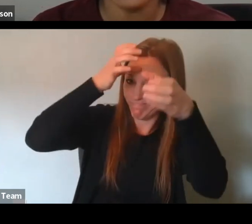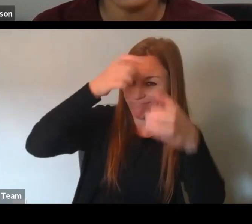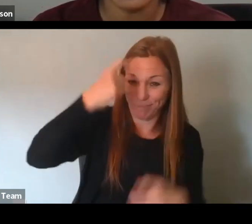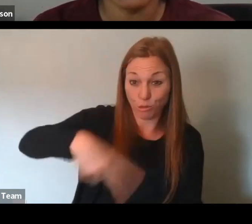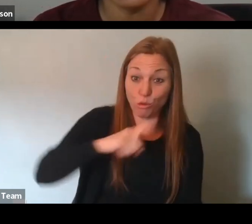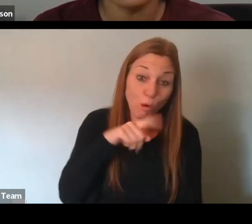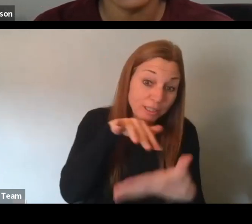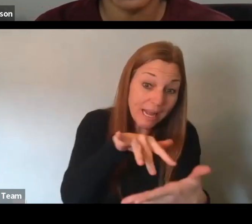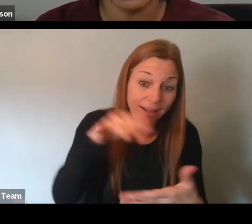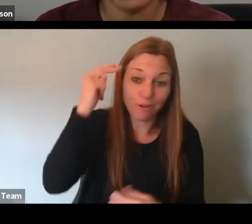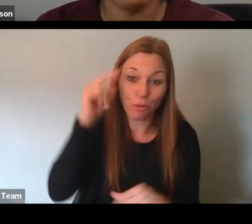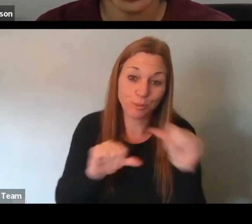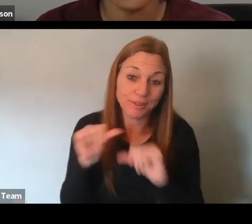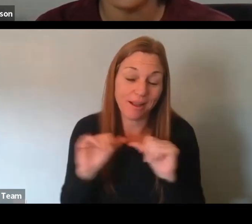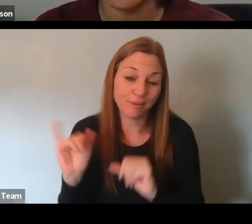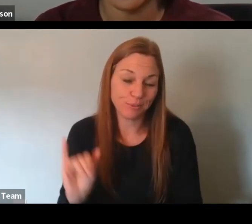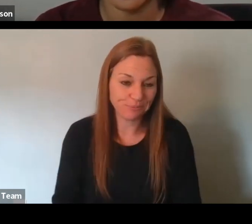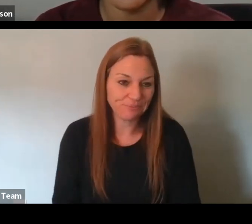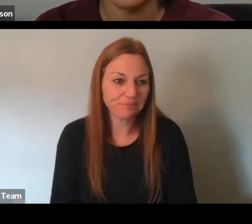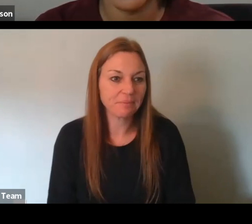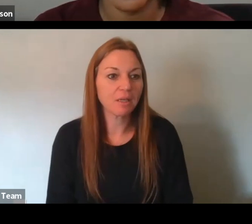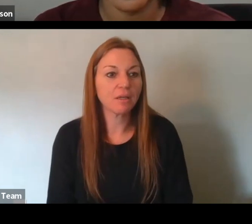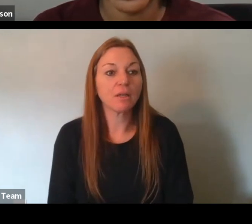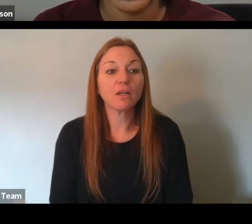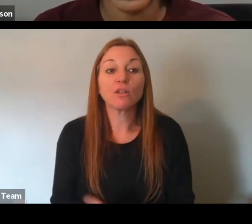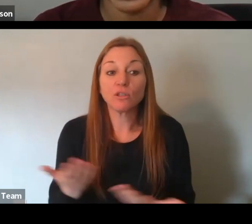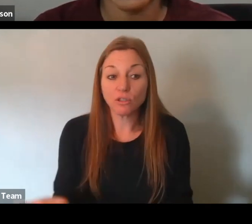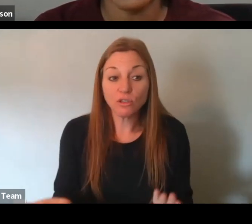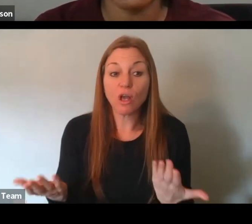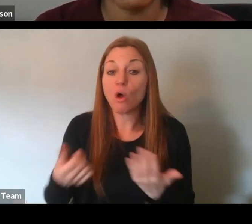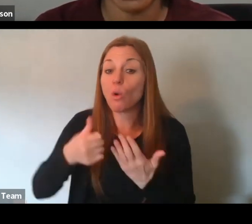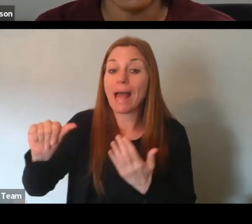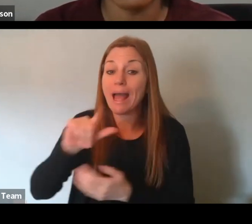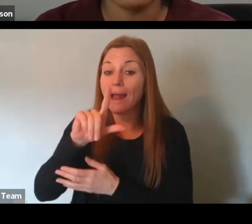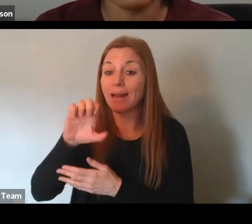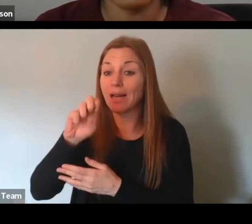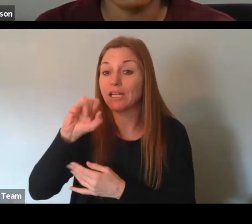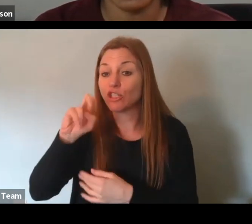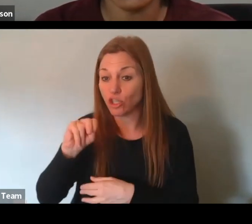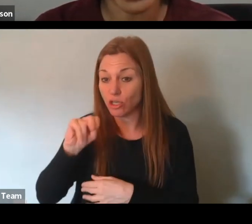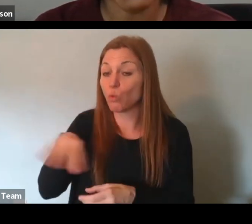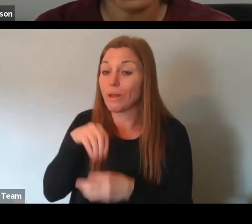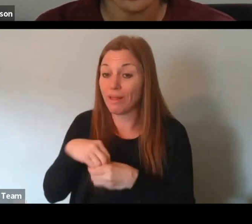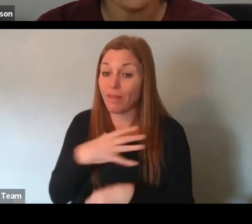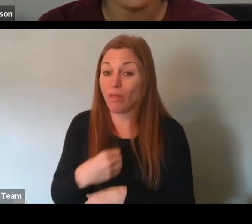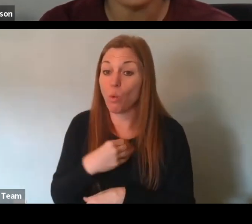So lesions within the white matter can be caused by vascular changes,